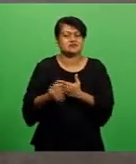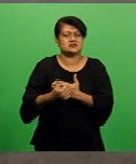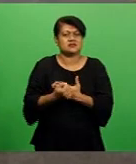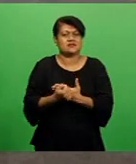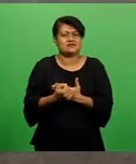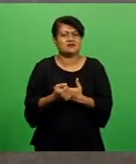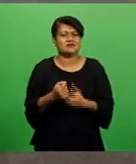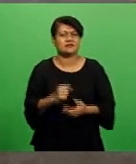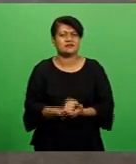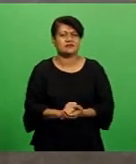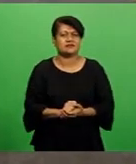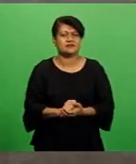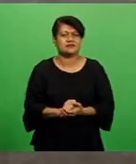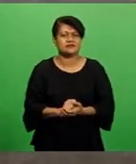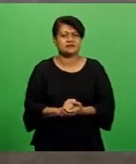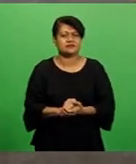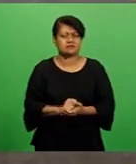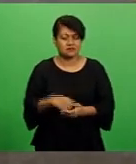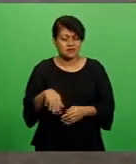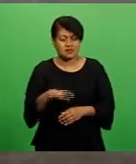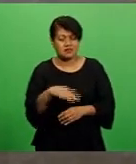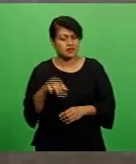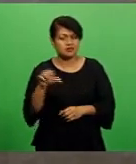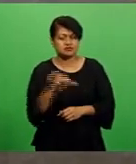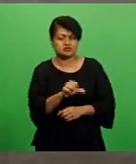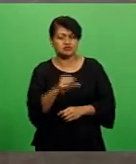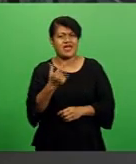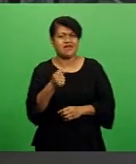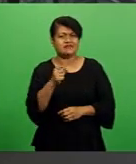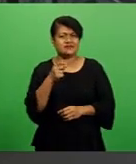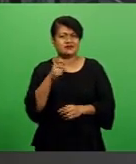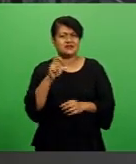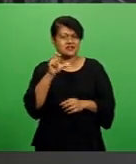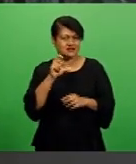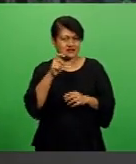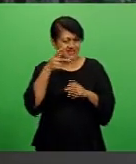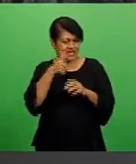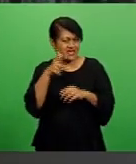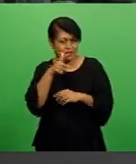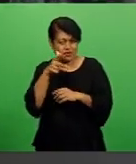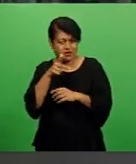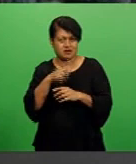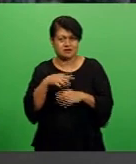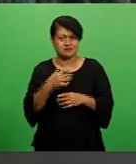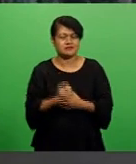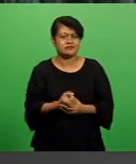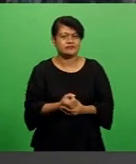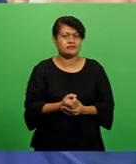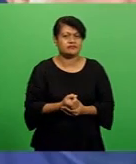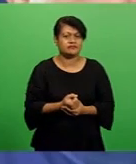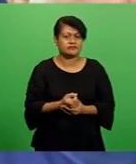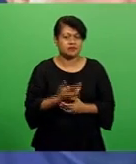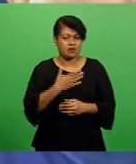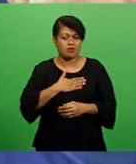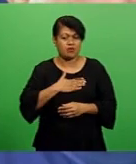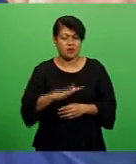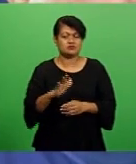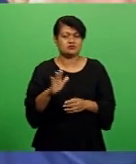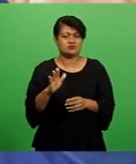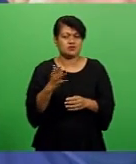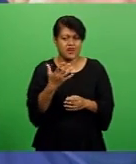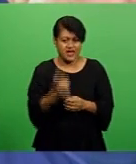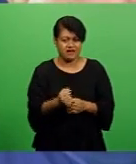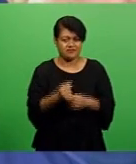monitoring, and they should install CCTV cameras. The Fiji Police Force says it wants to make headlines for the